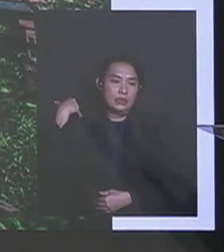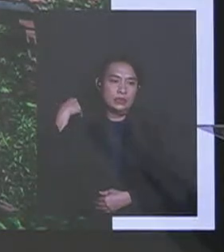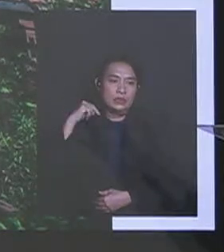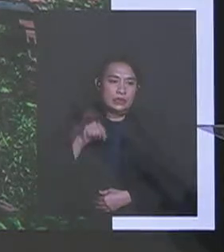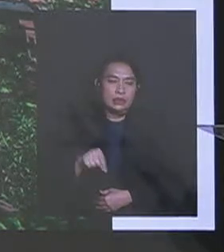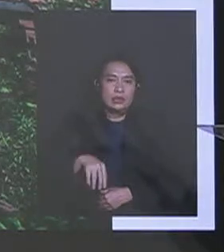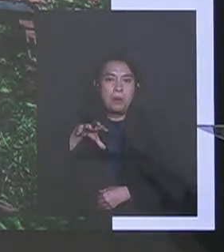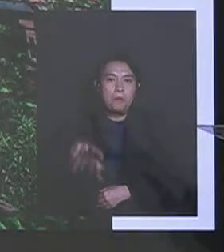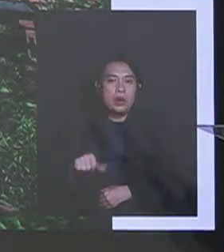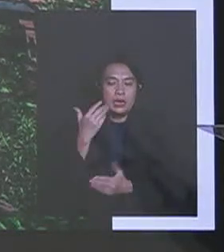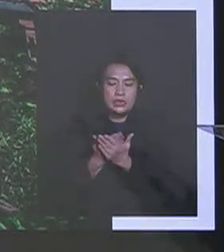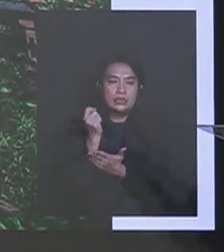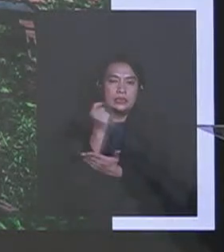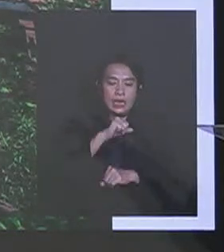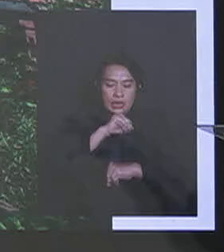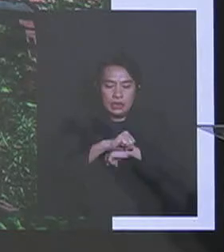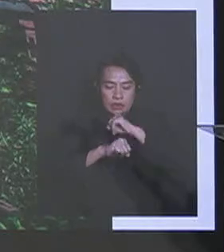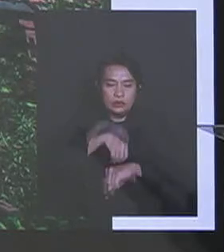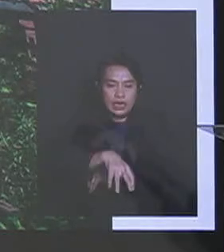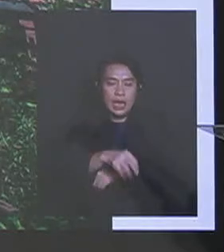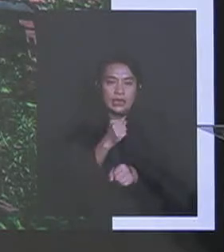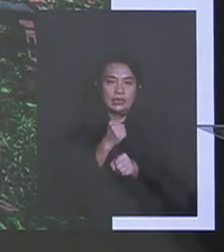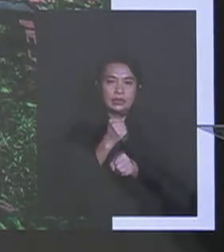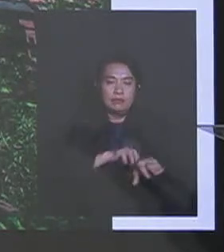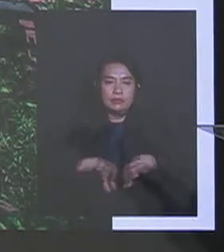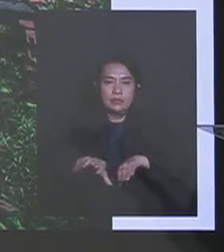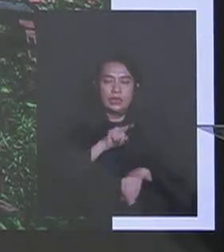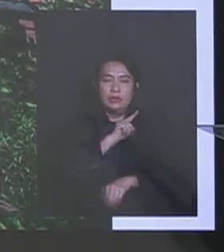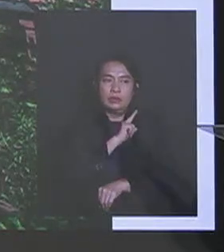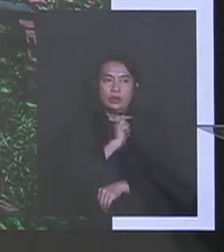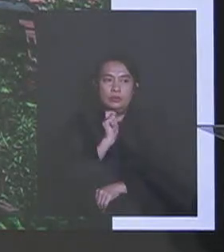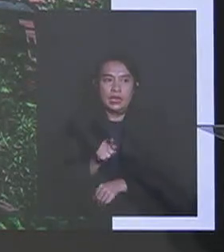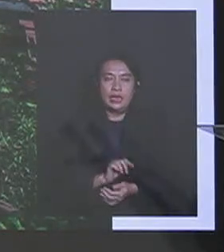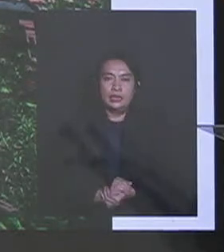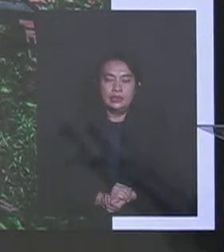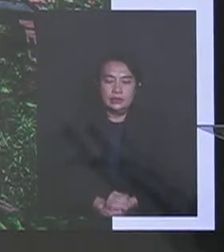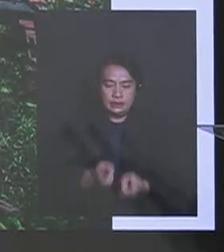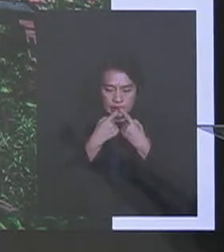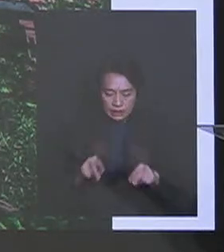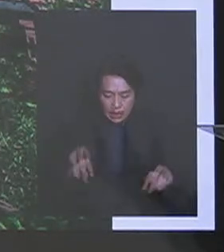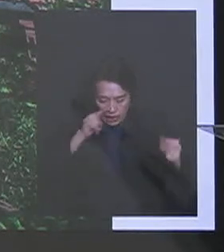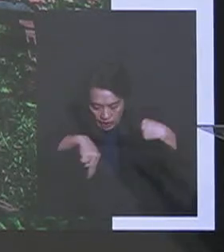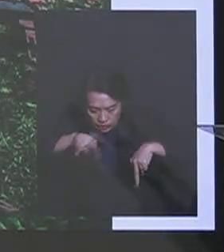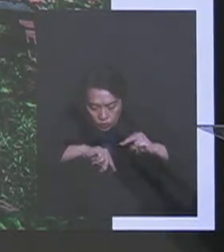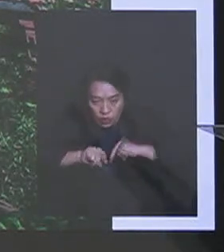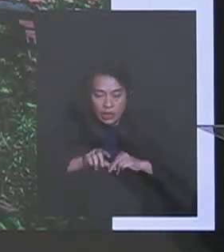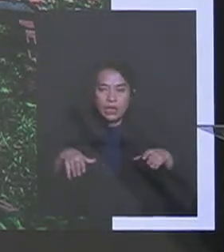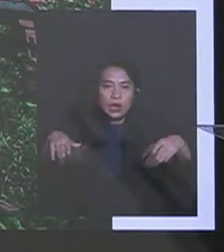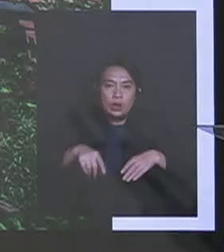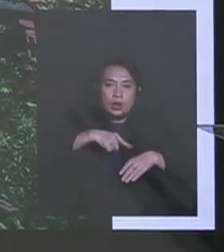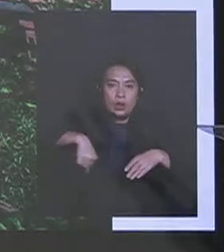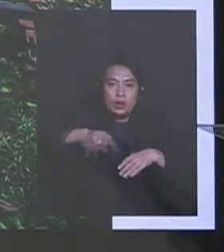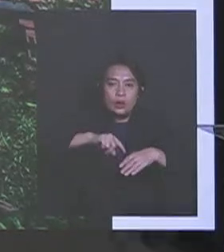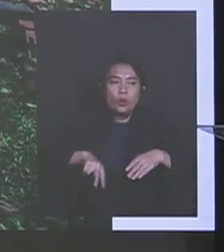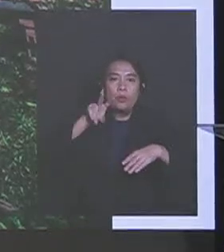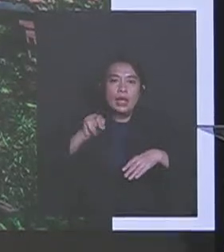Friends of the High Line, the sort of nonprofit community group, to pay for the maintenance. And so the city got a good deal because they know the maintenance is actually the bigger